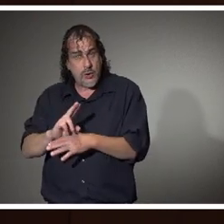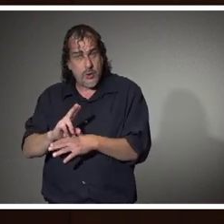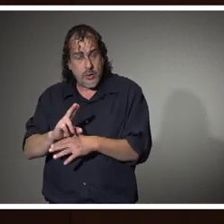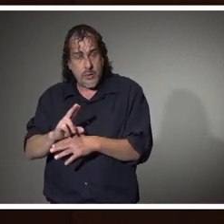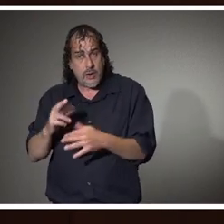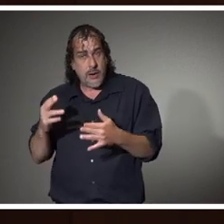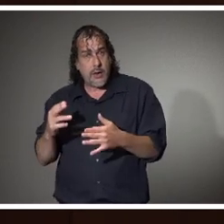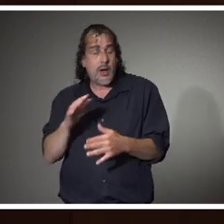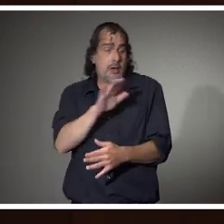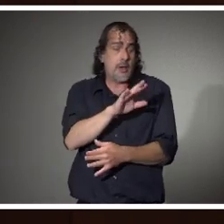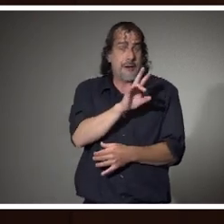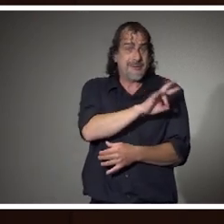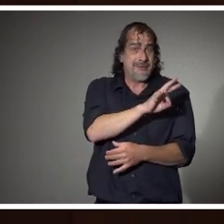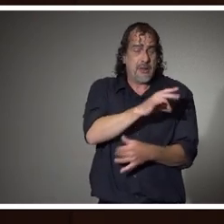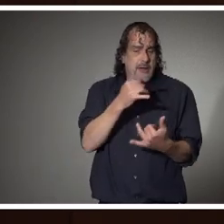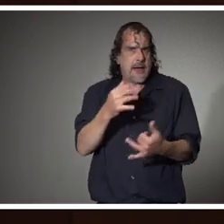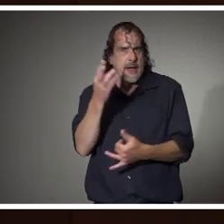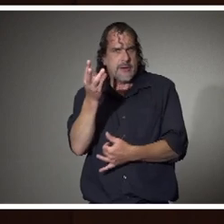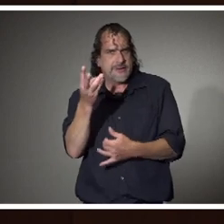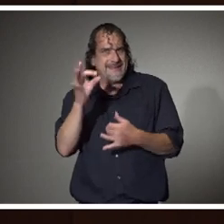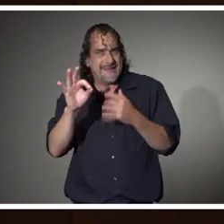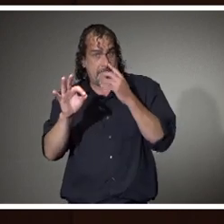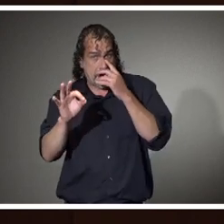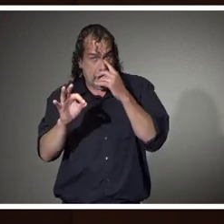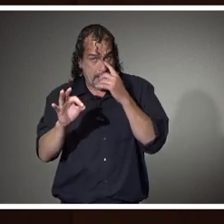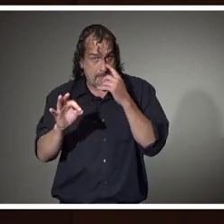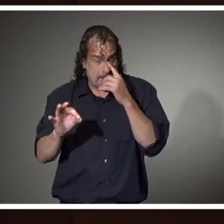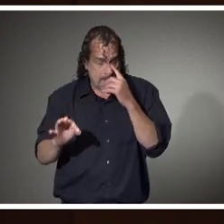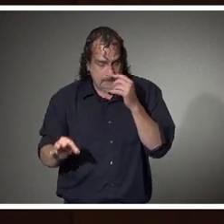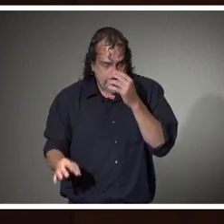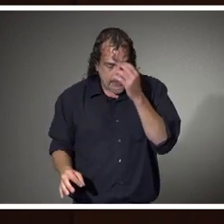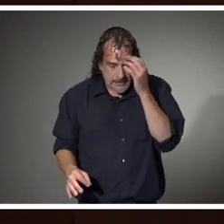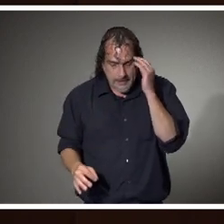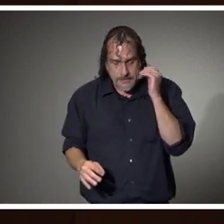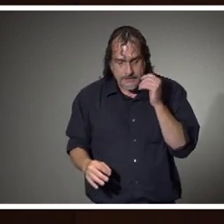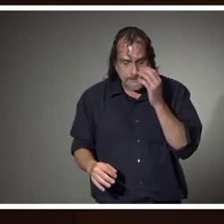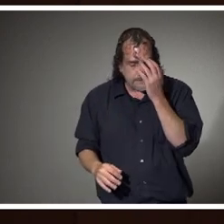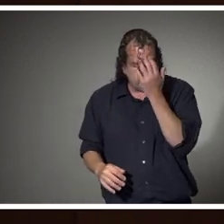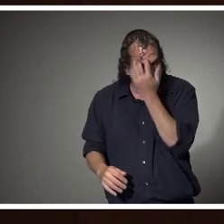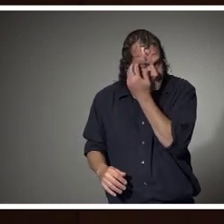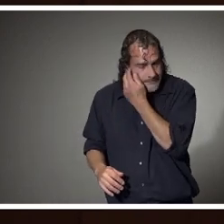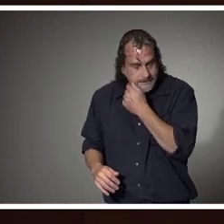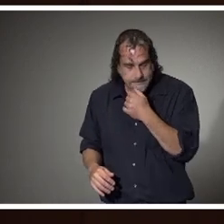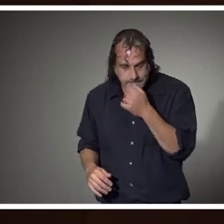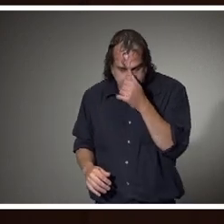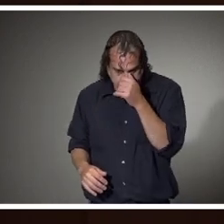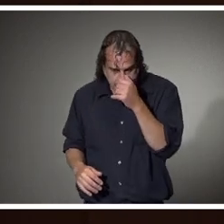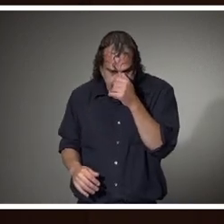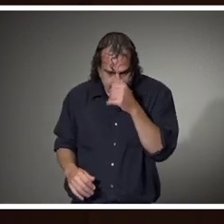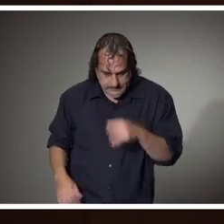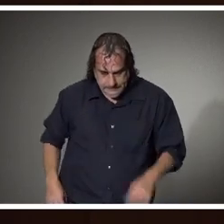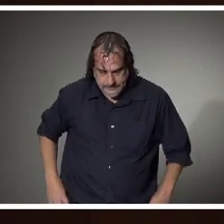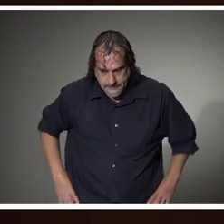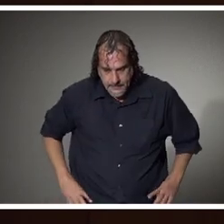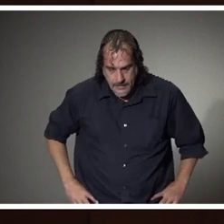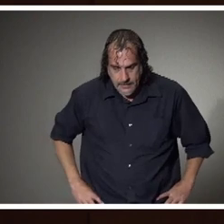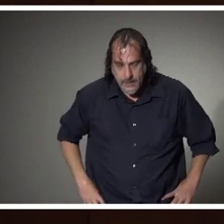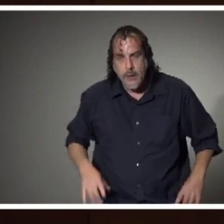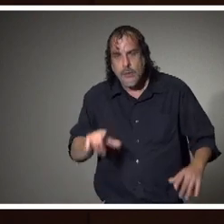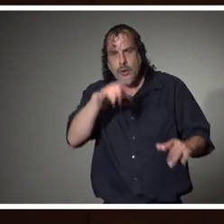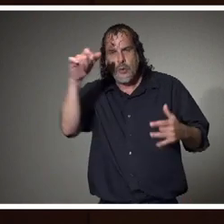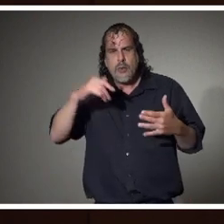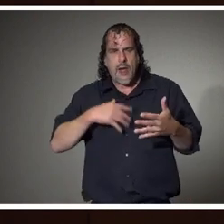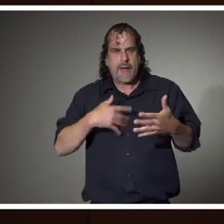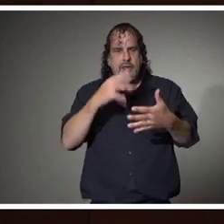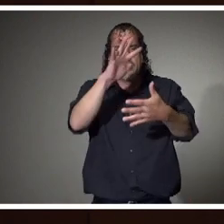77 to 69. Of other interest, we will have a graph posted